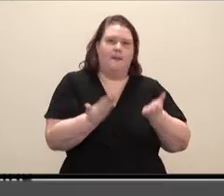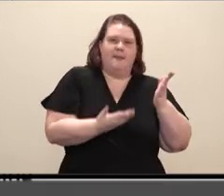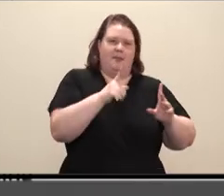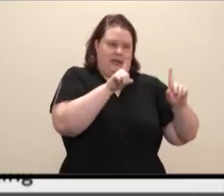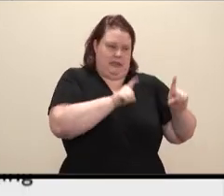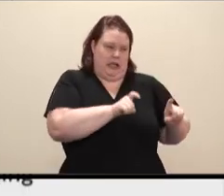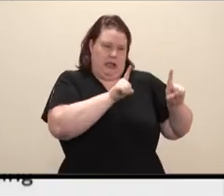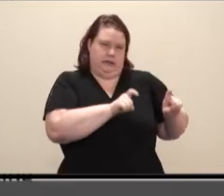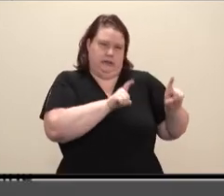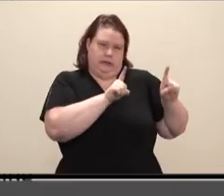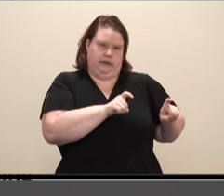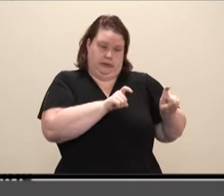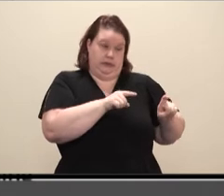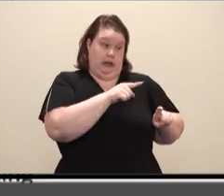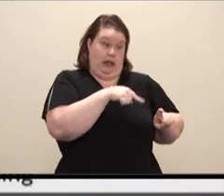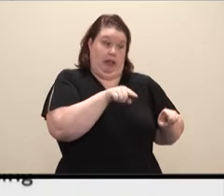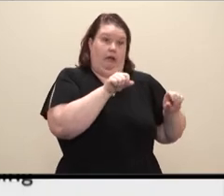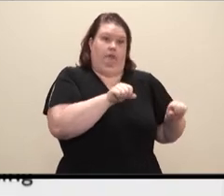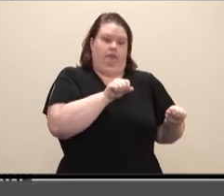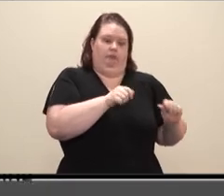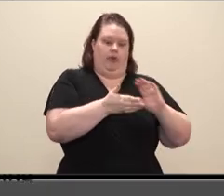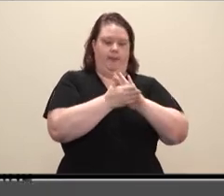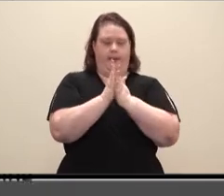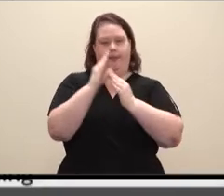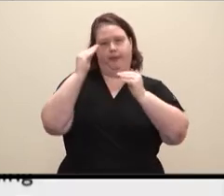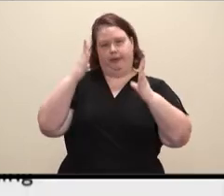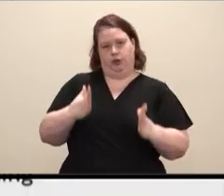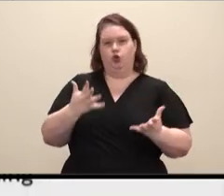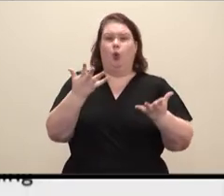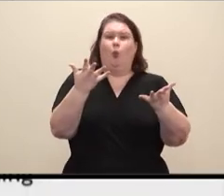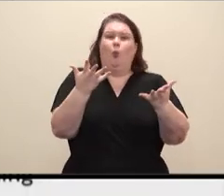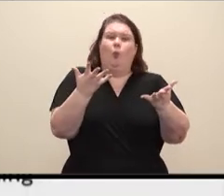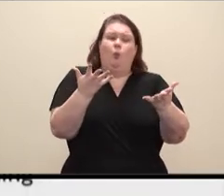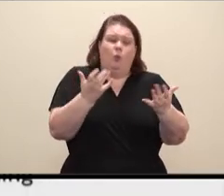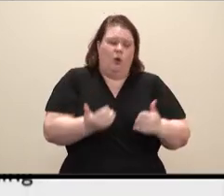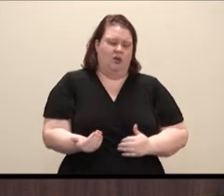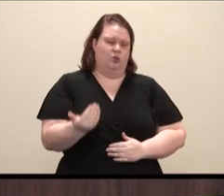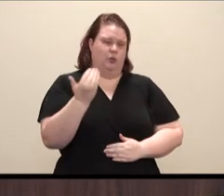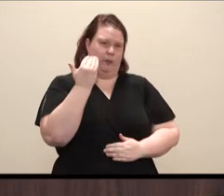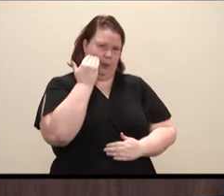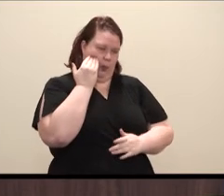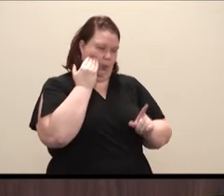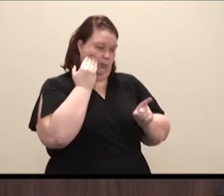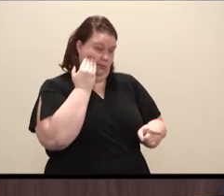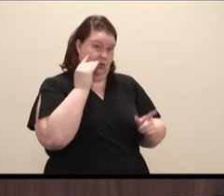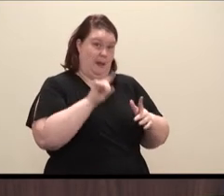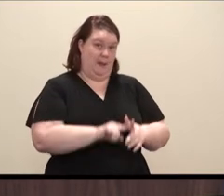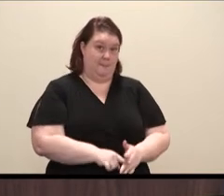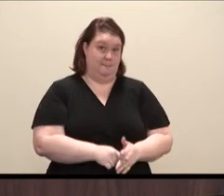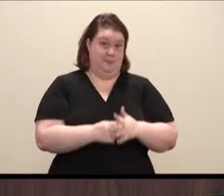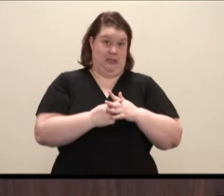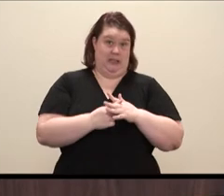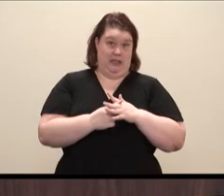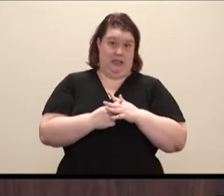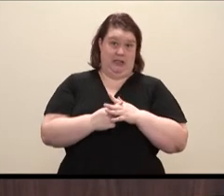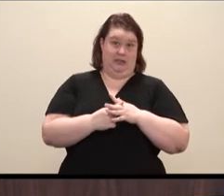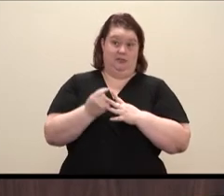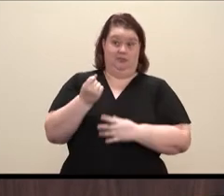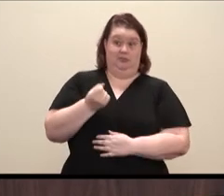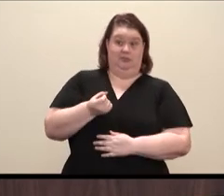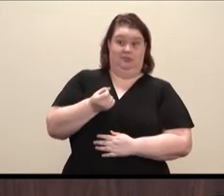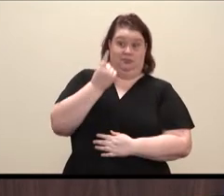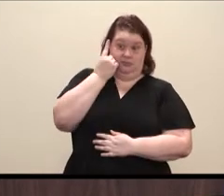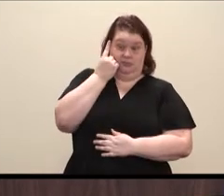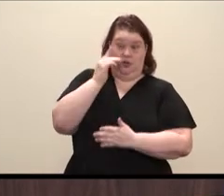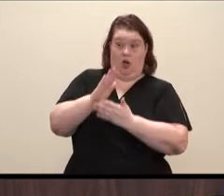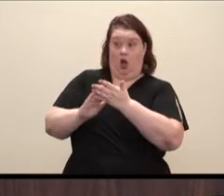tests to make sure they have the aptitude to become a teacher. We just want to make sure that as a student begins this commitment of being in